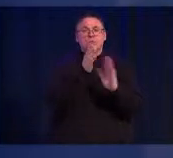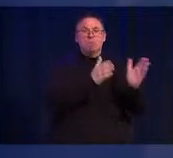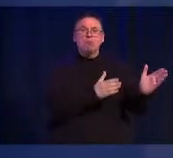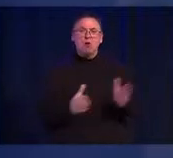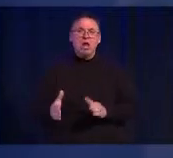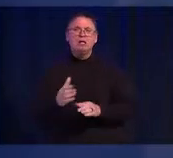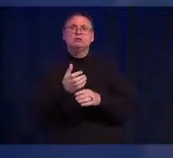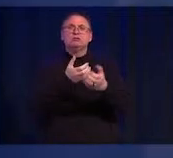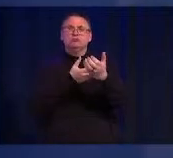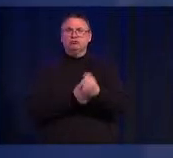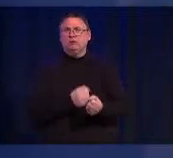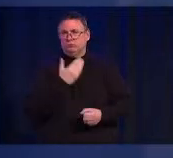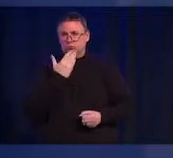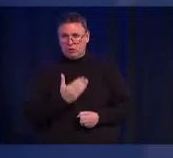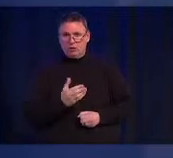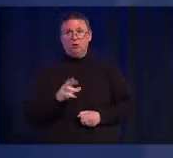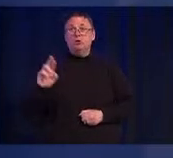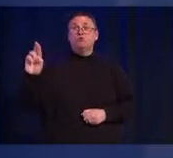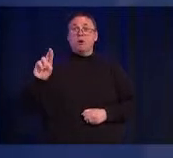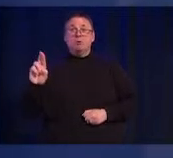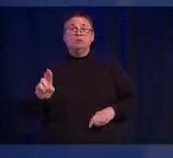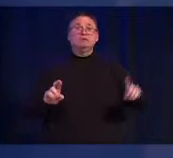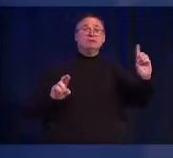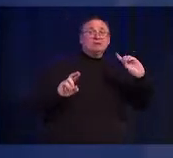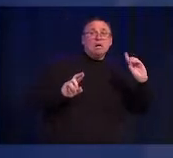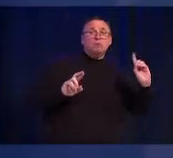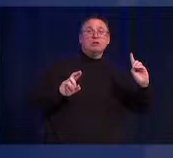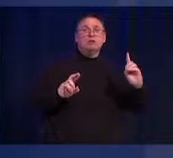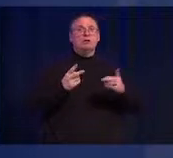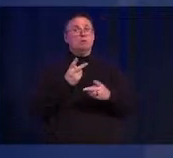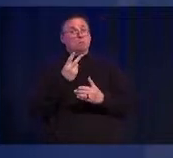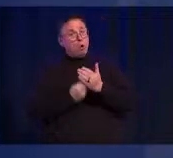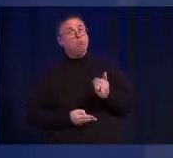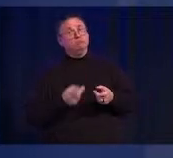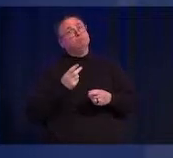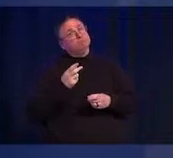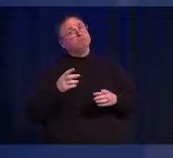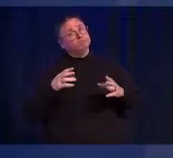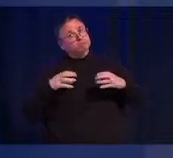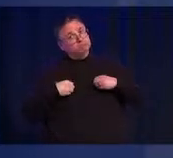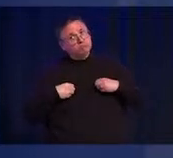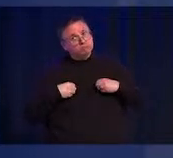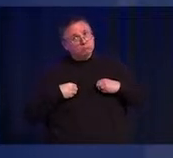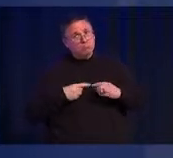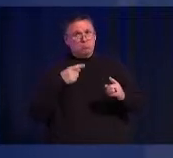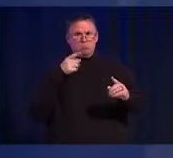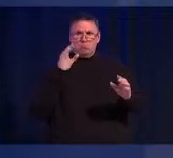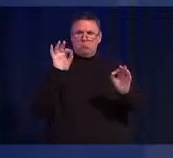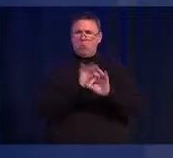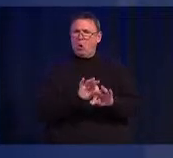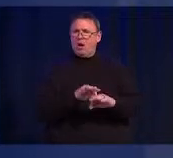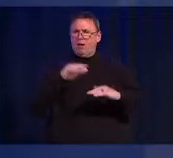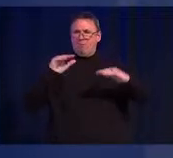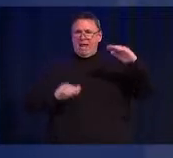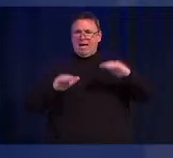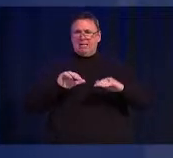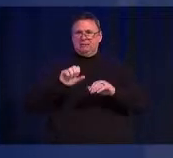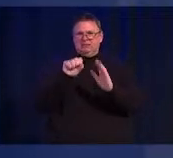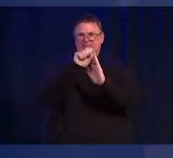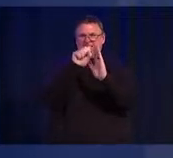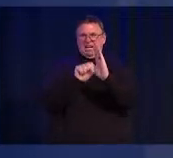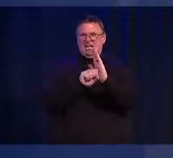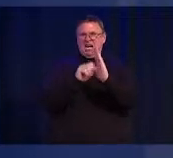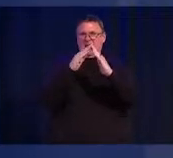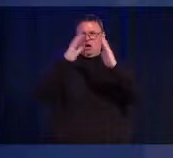Independents. People were excited because it was very much about common sense and bringing back balance to the State House. And after 20 years of one-party rule, it's